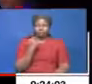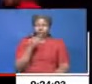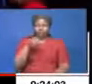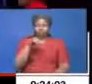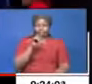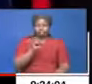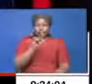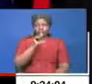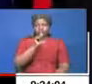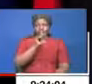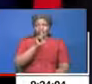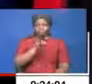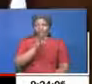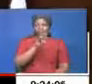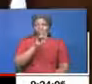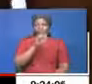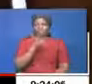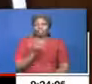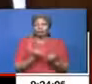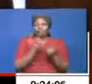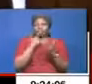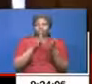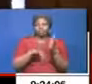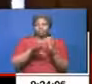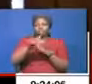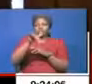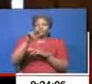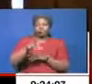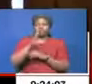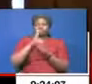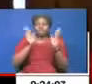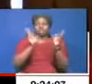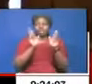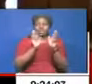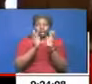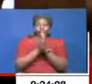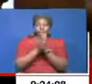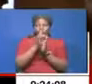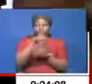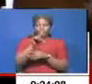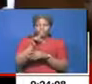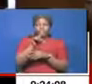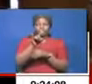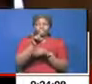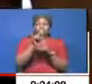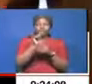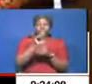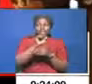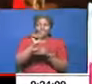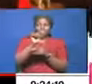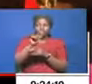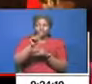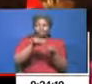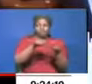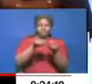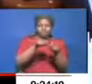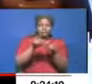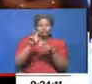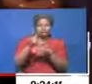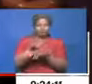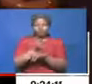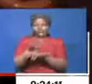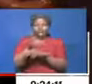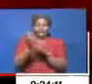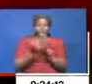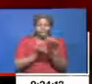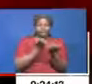PSABS now says counties have to be prepared with effective asset management and monitoring and evaluation before the